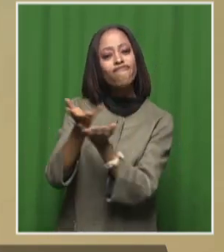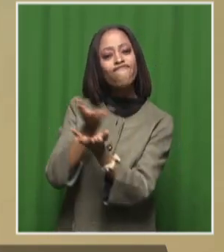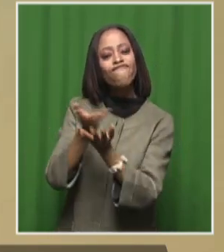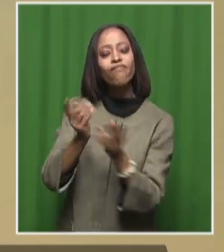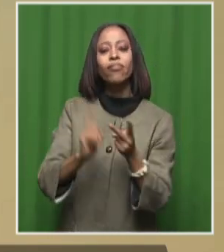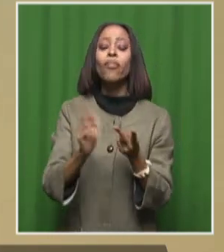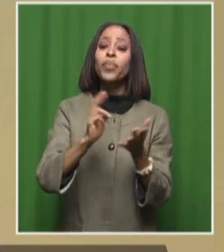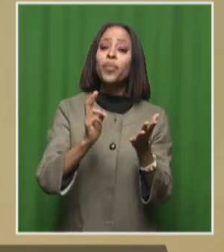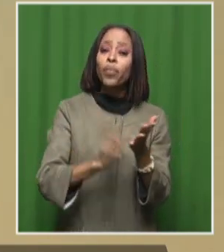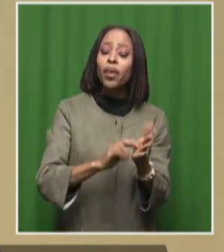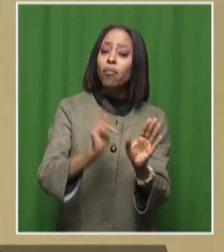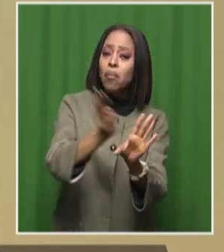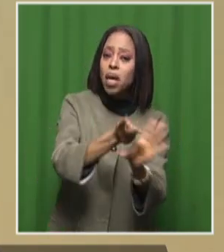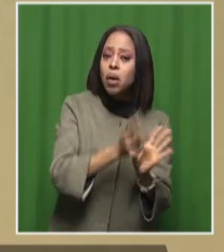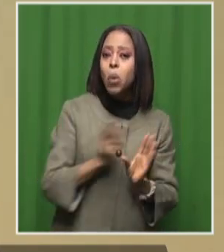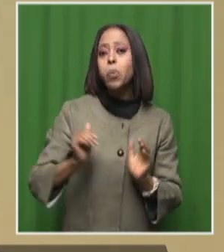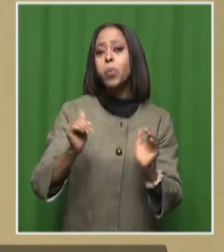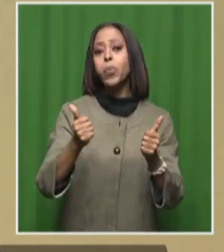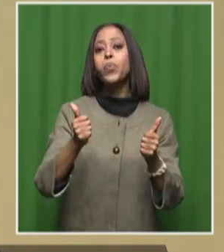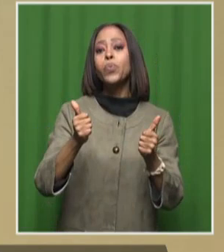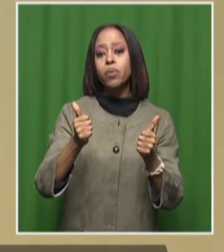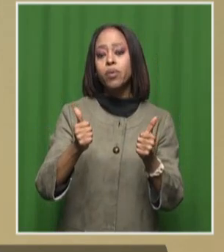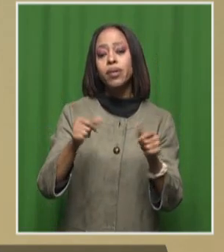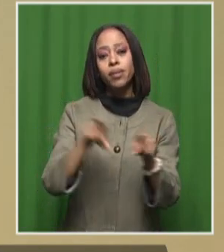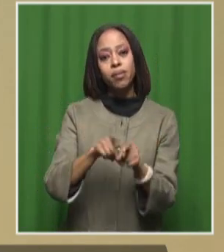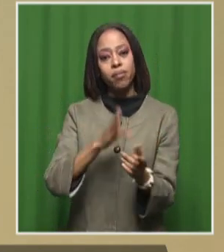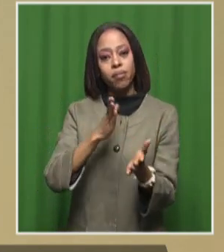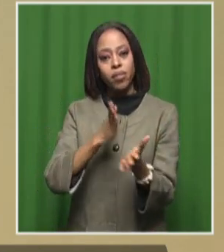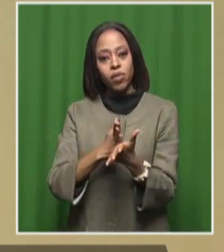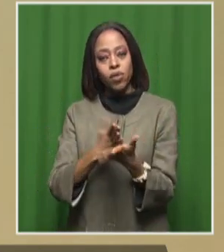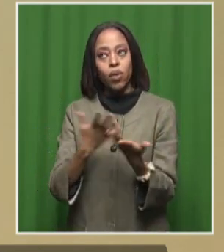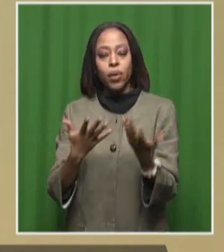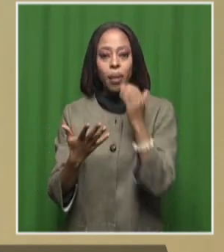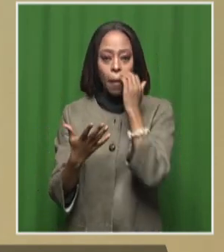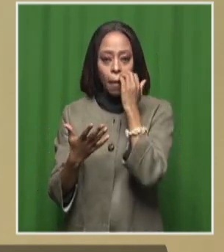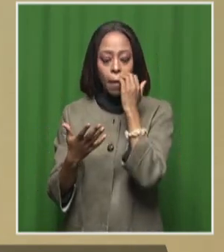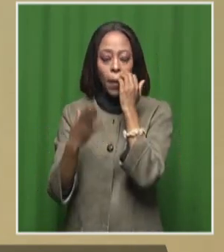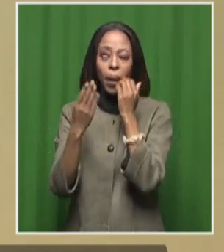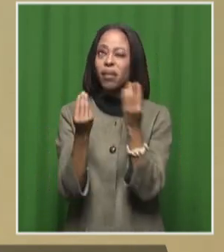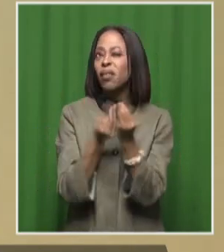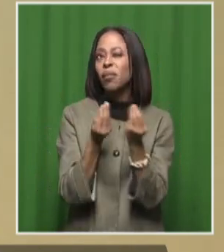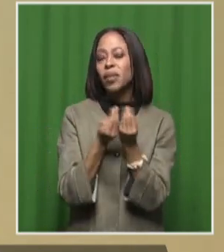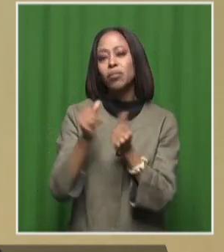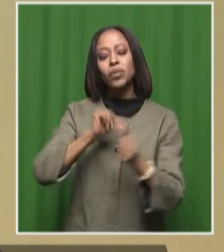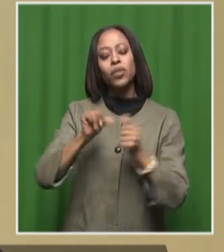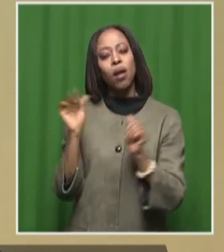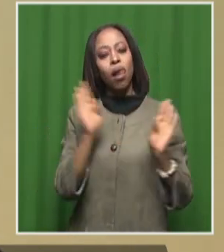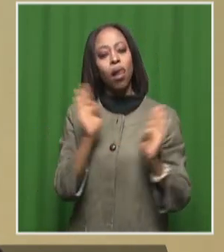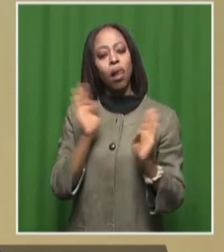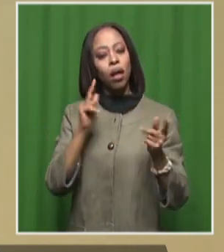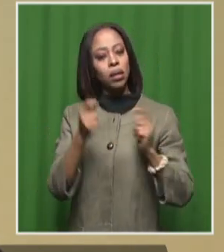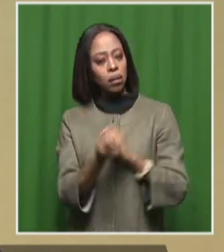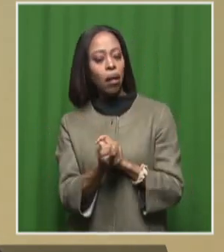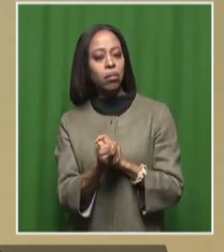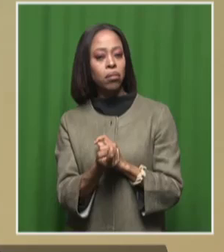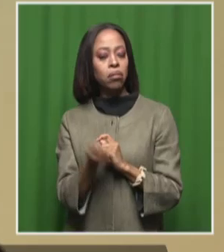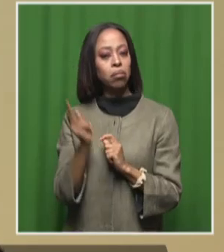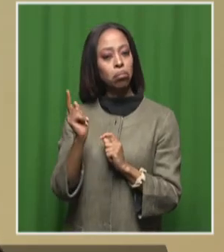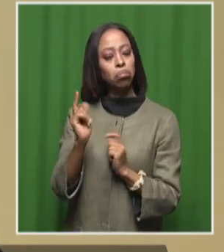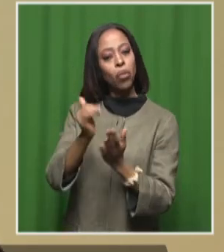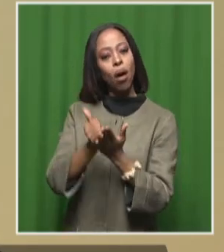we need community participation, and ensure that we have what we call social behavior change that helps